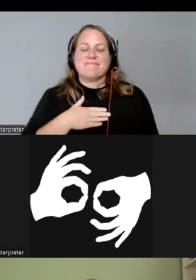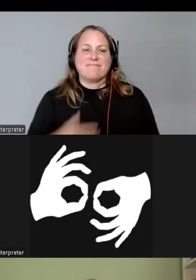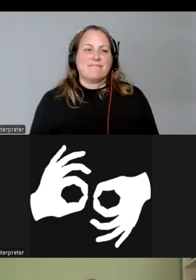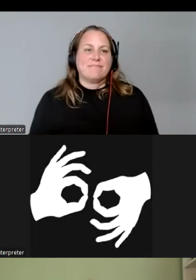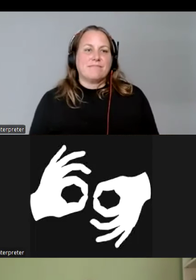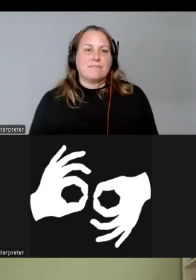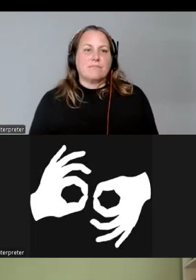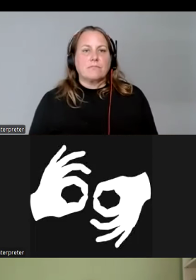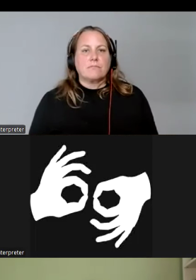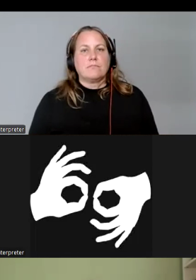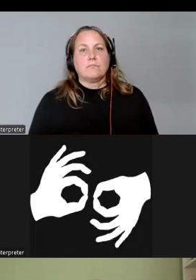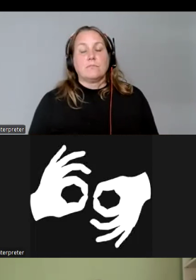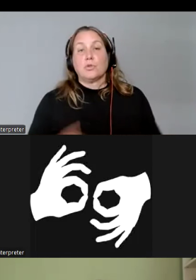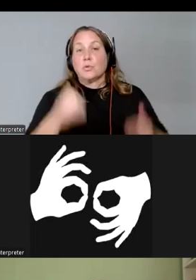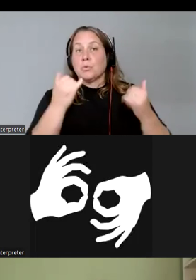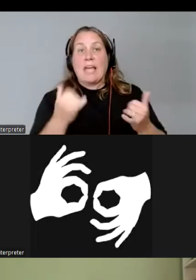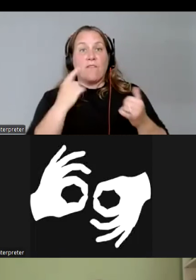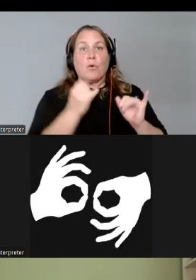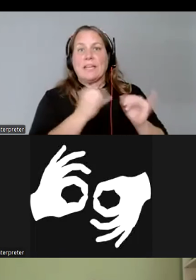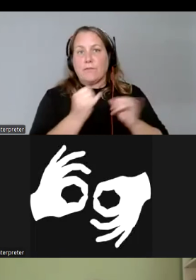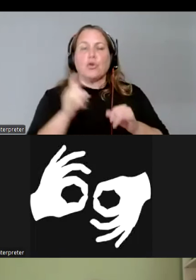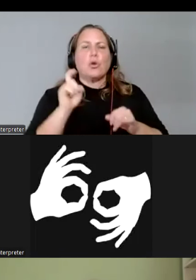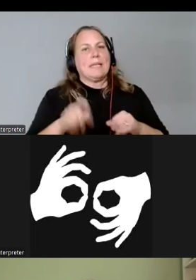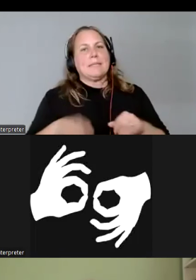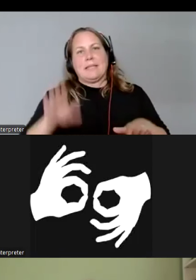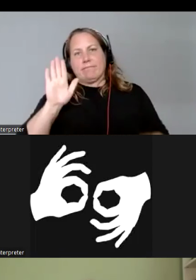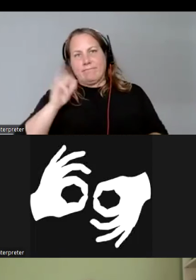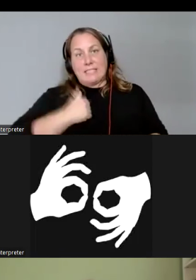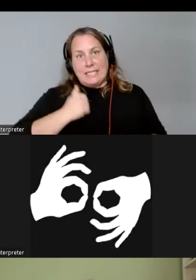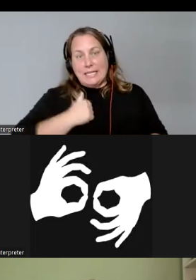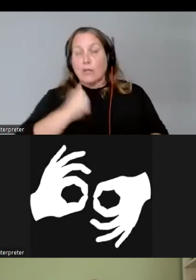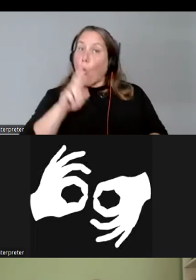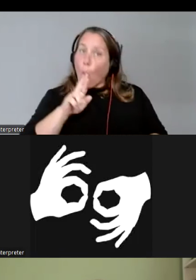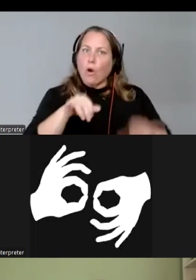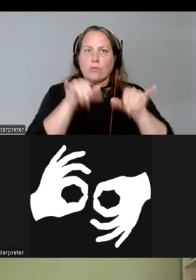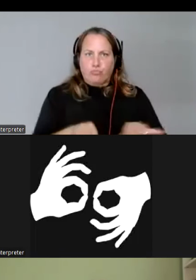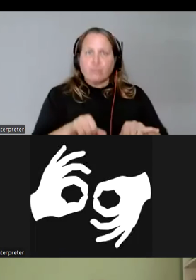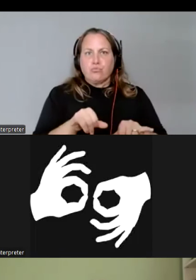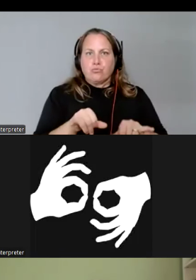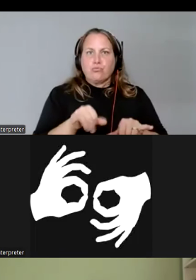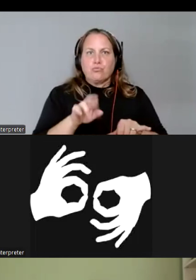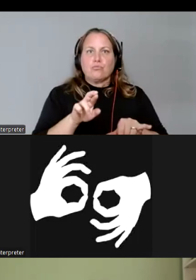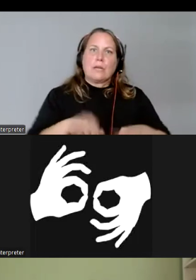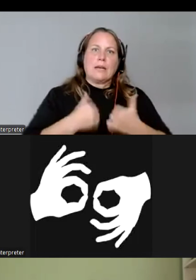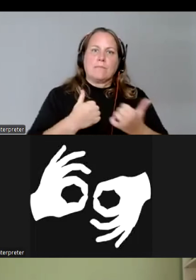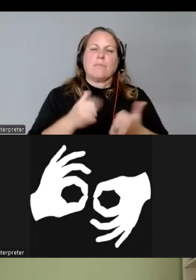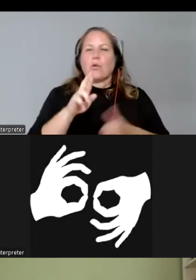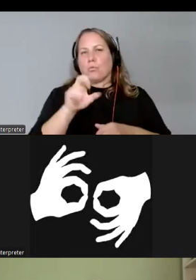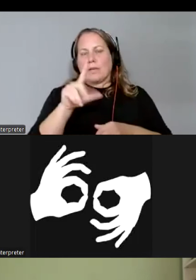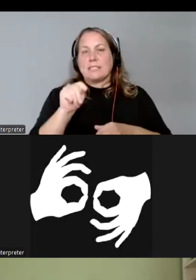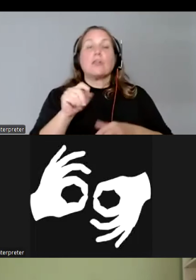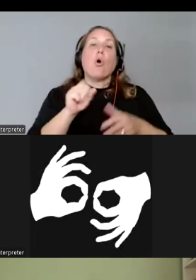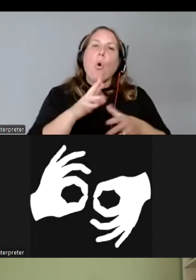All right, so for individuals, you must be a Canadian citizen or permanent resident or have an application pending for permanent